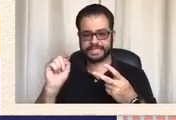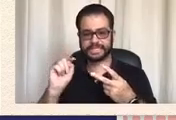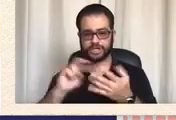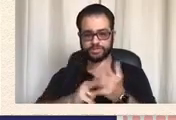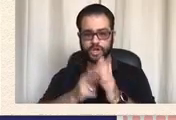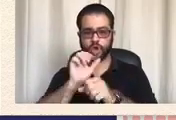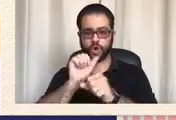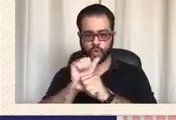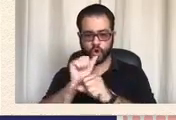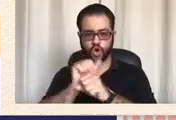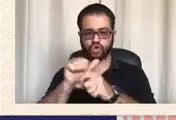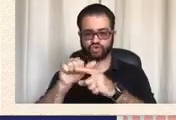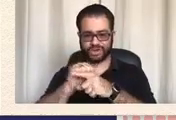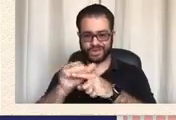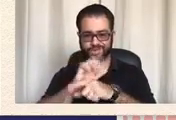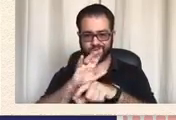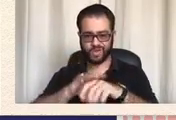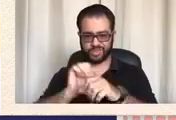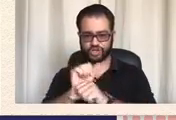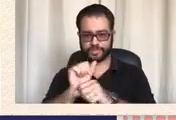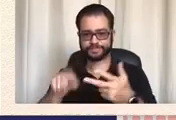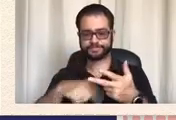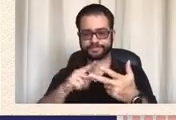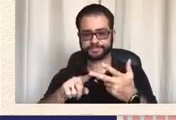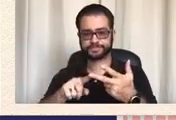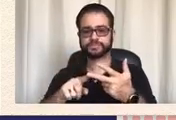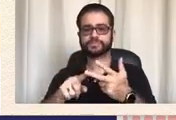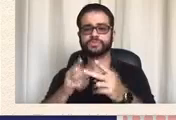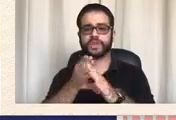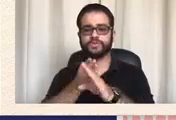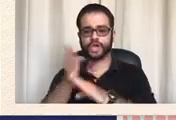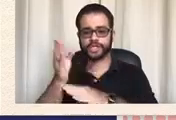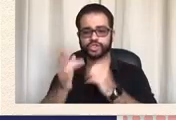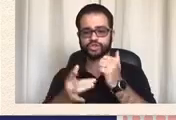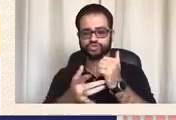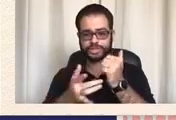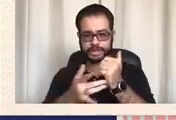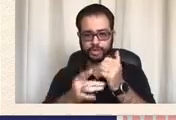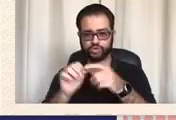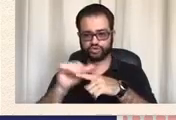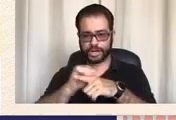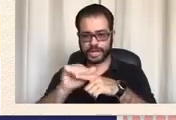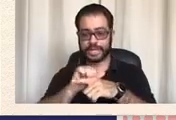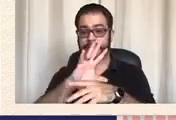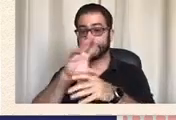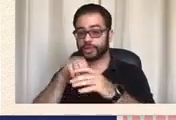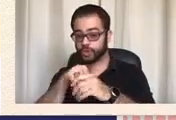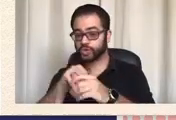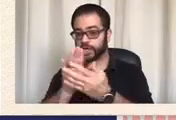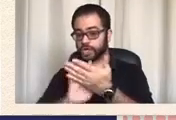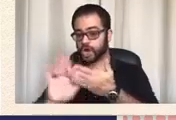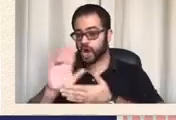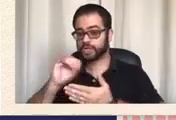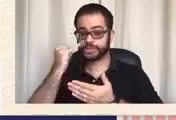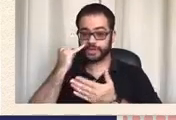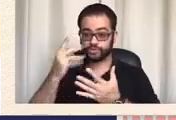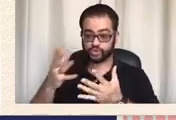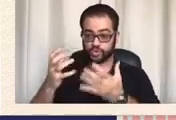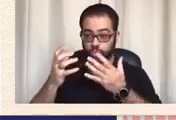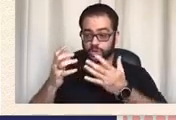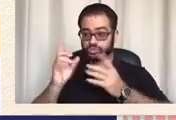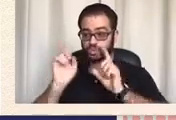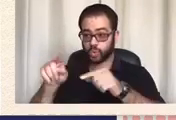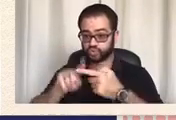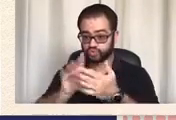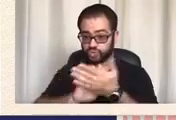training programs, and this is including college. So please don't exclude that if that's what your young adult can do, and it's their